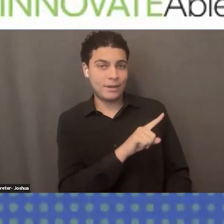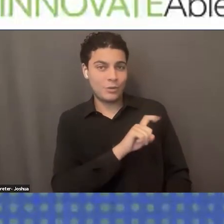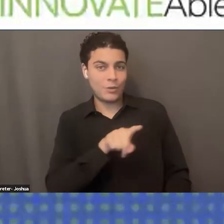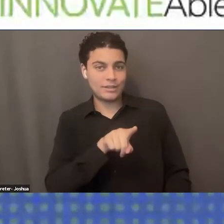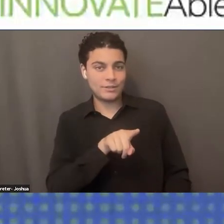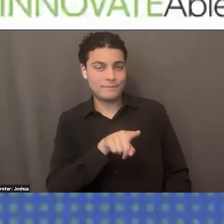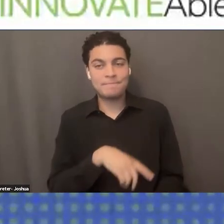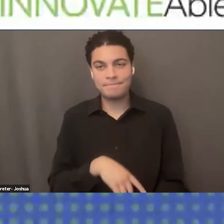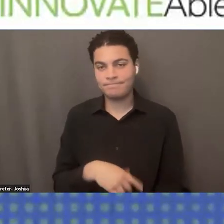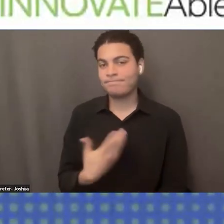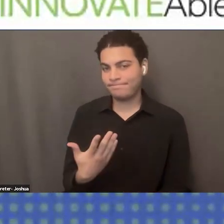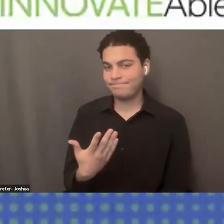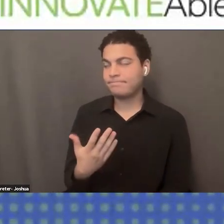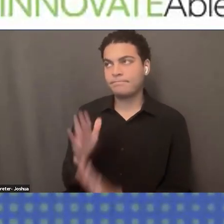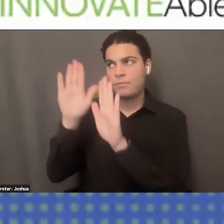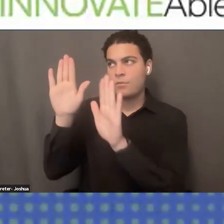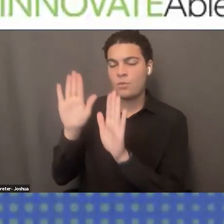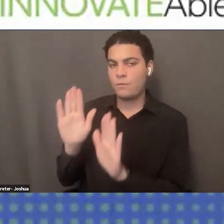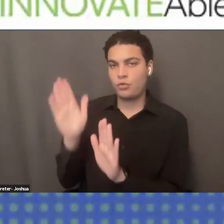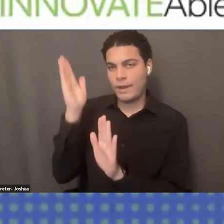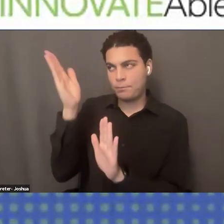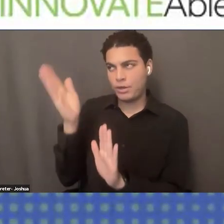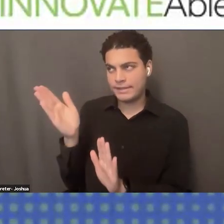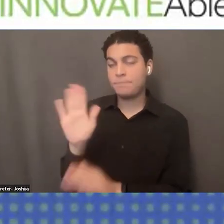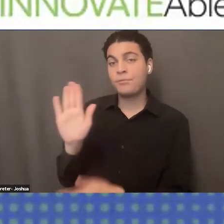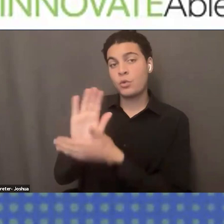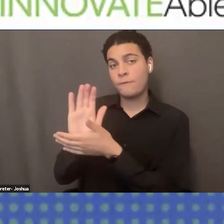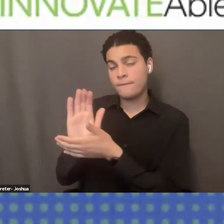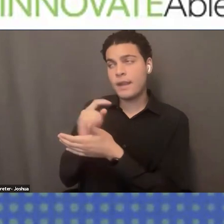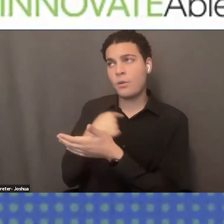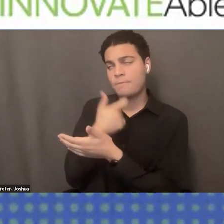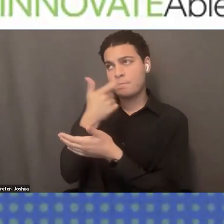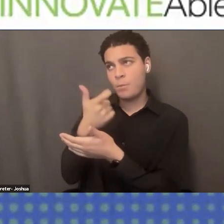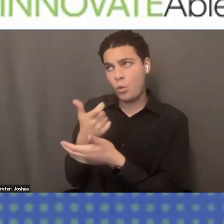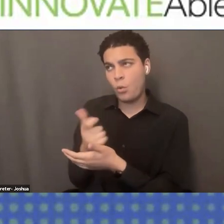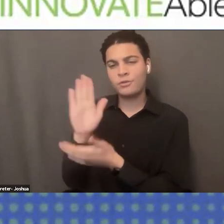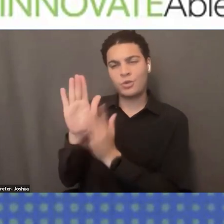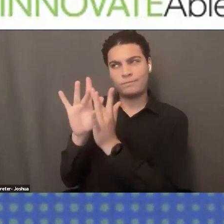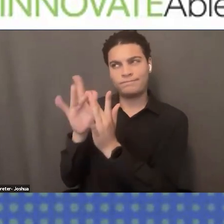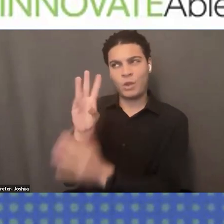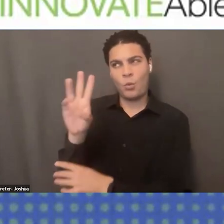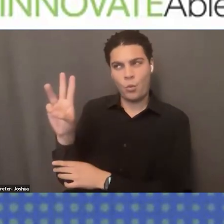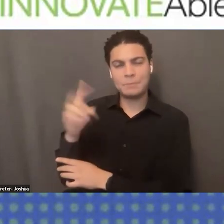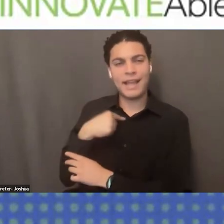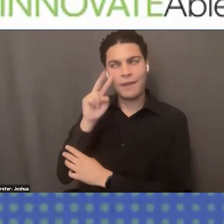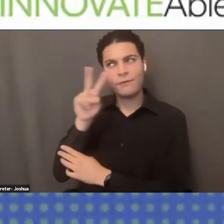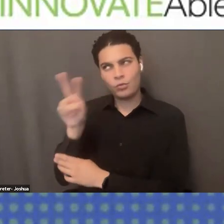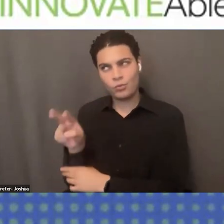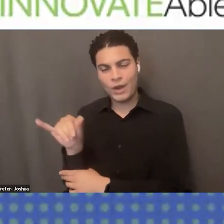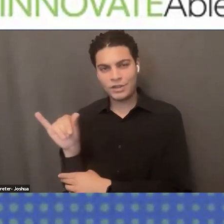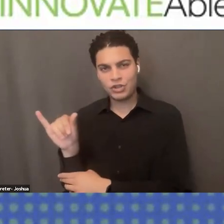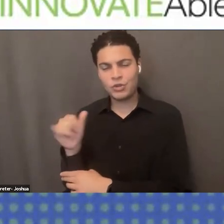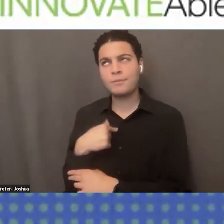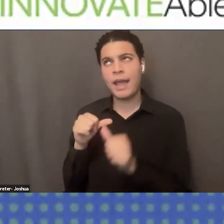It's a great presentation. While reviewing your video and your website in the past couple of days, I kept looking for